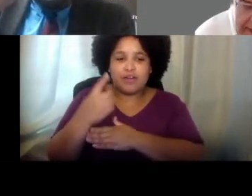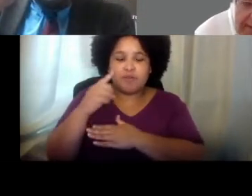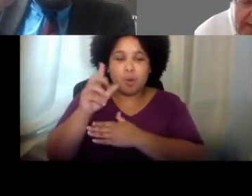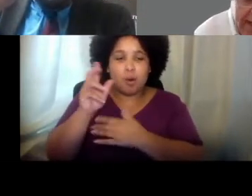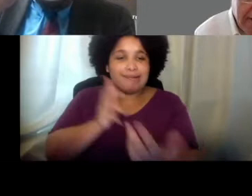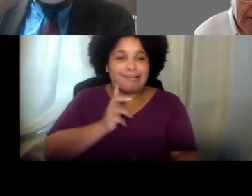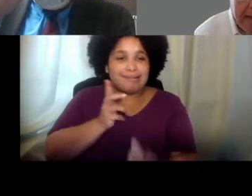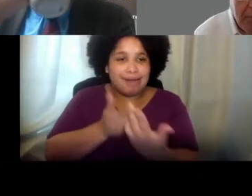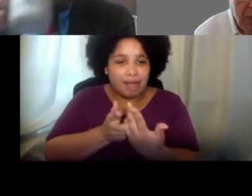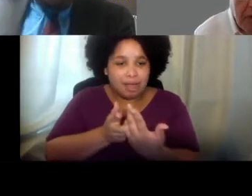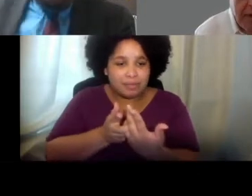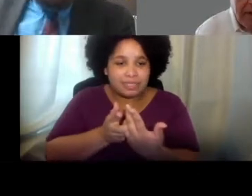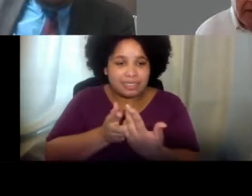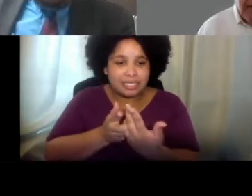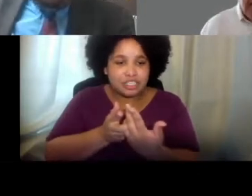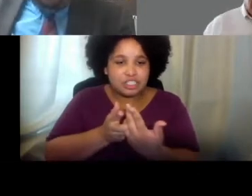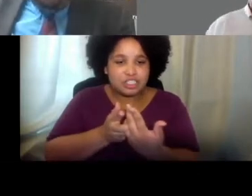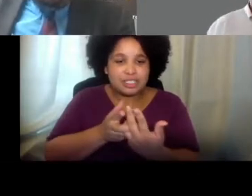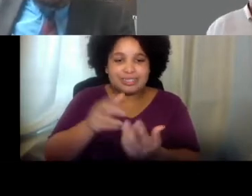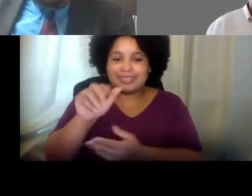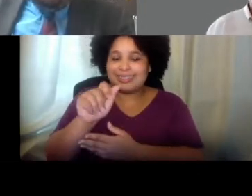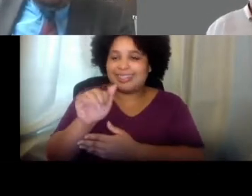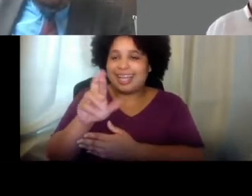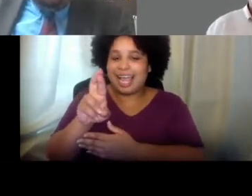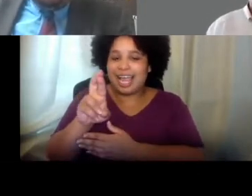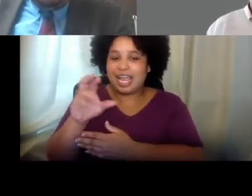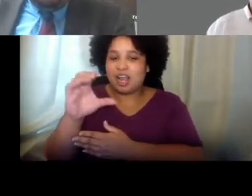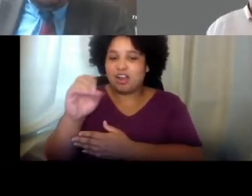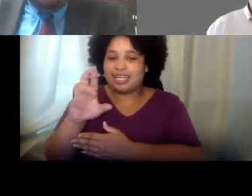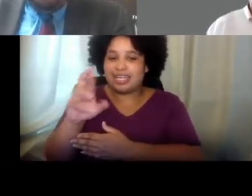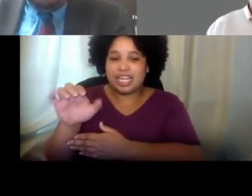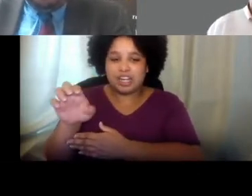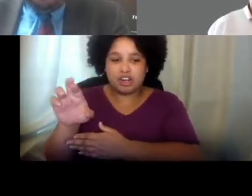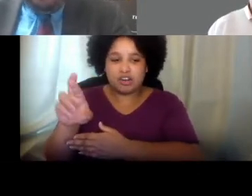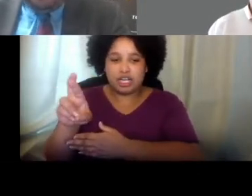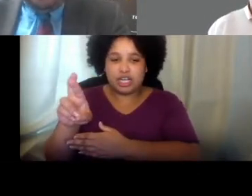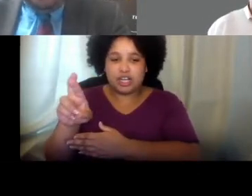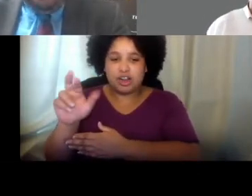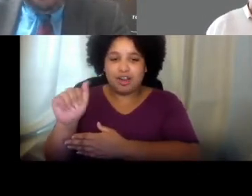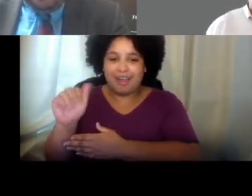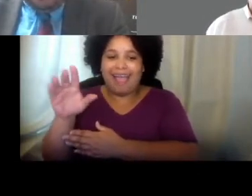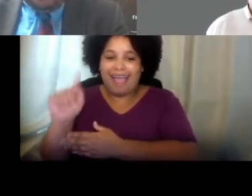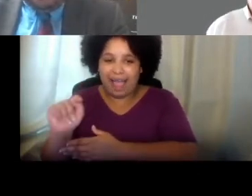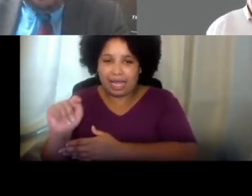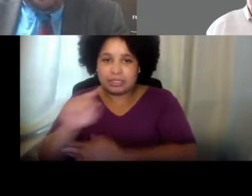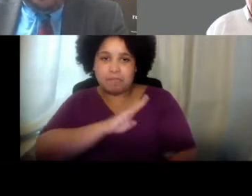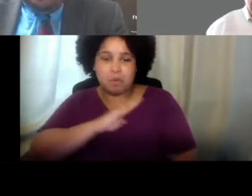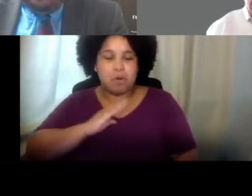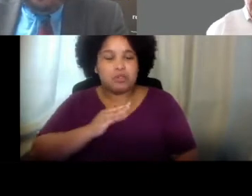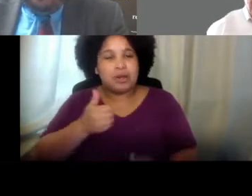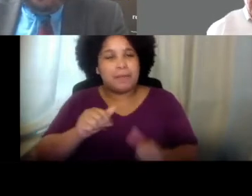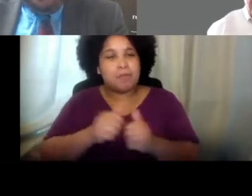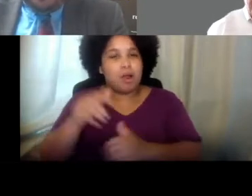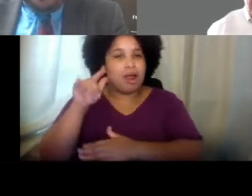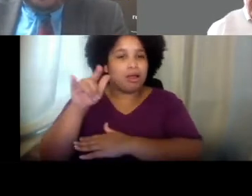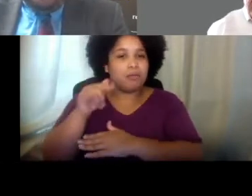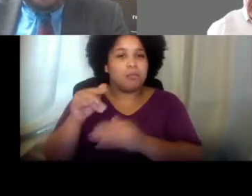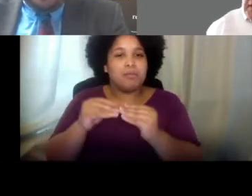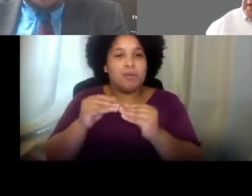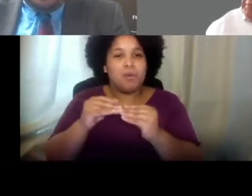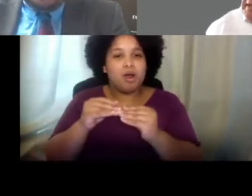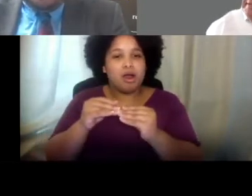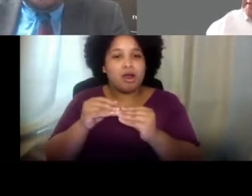Accommodations Air Carrier Act Board, and we're looking at trying to make airline travel more conducive for people with